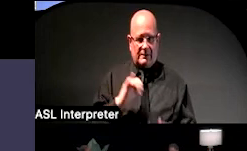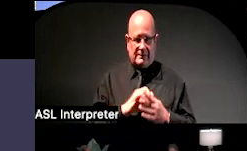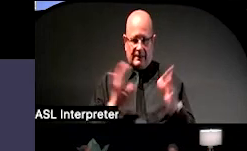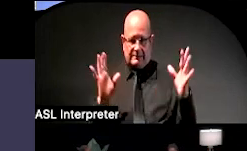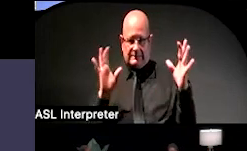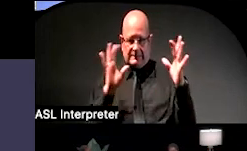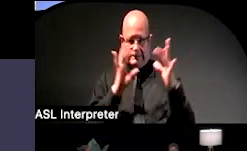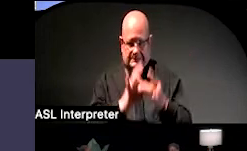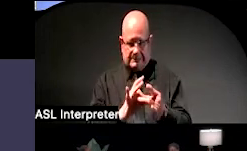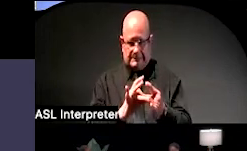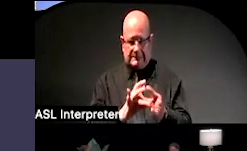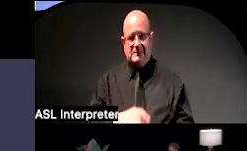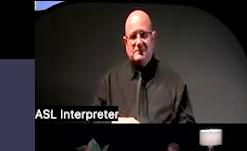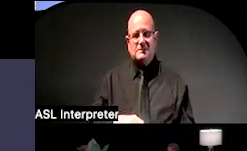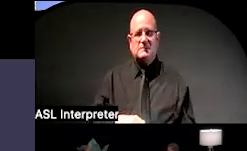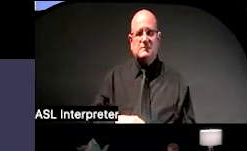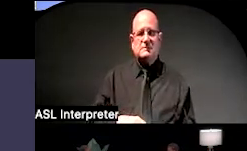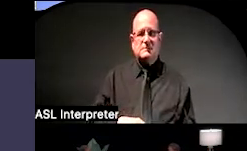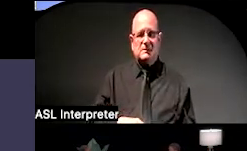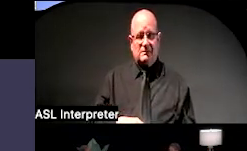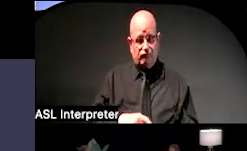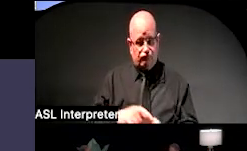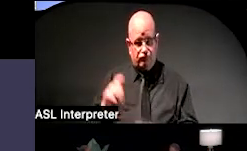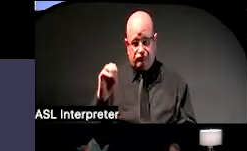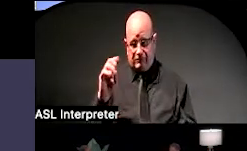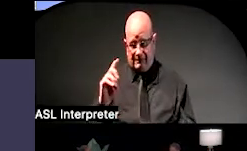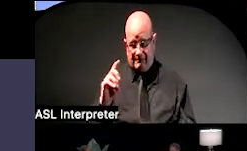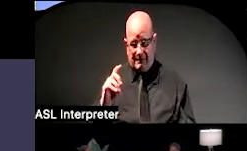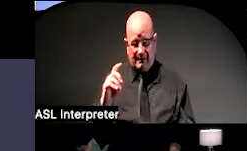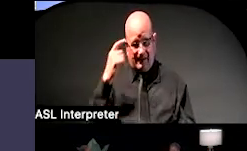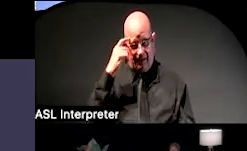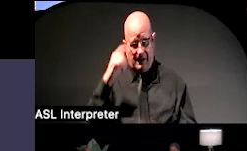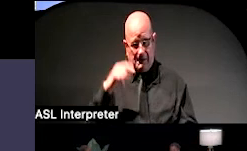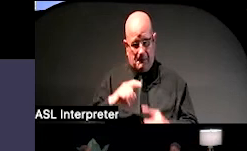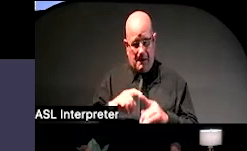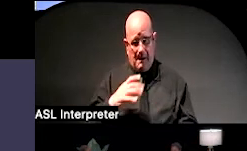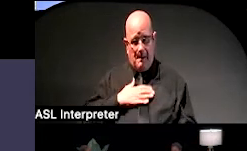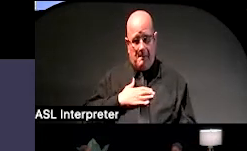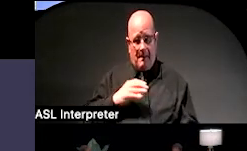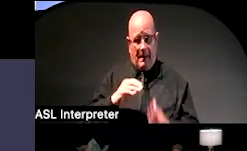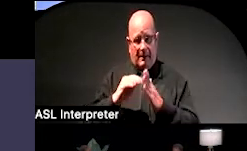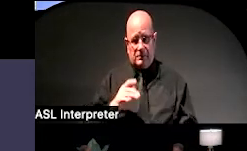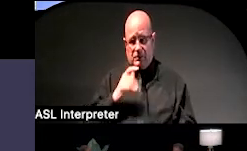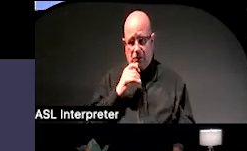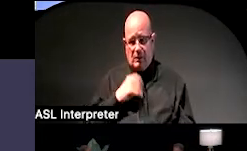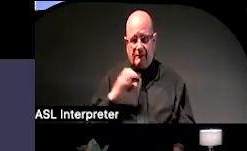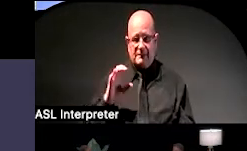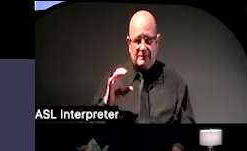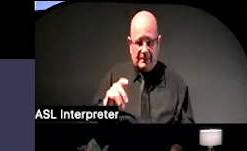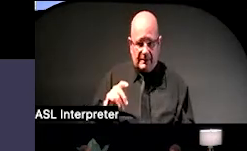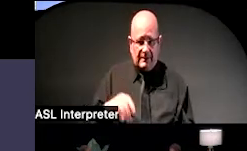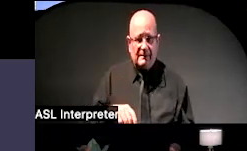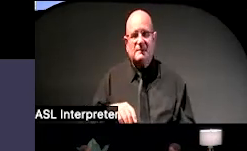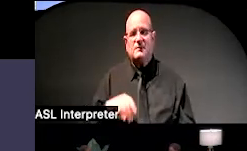I thinking about, if you're in the field of education, am I thinking about my student that has cerebral palsy,